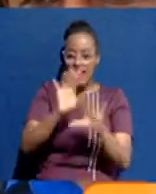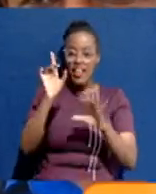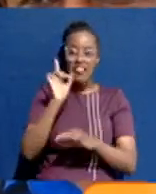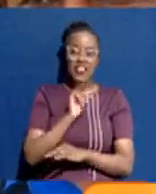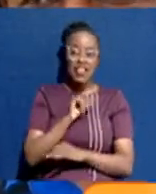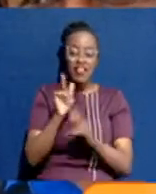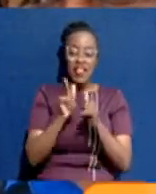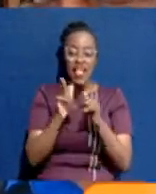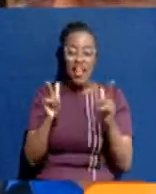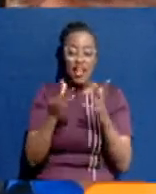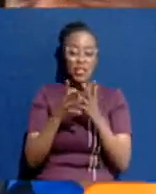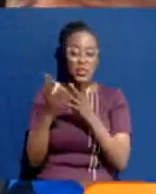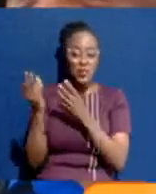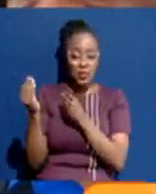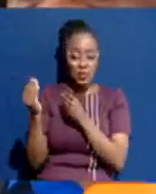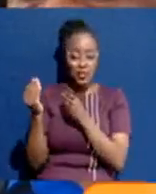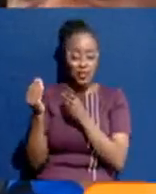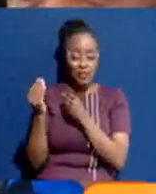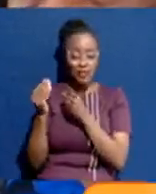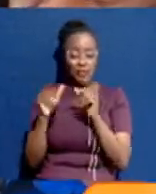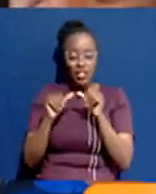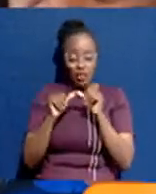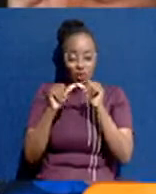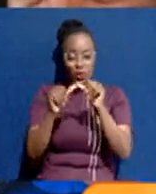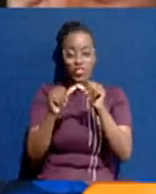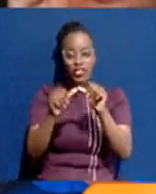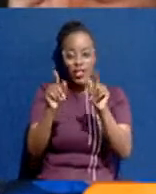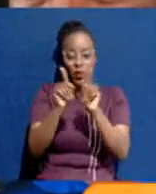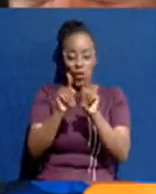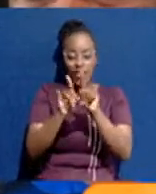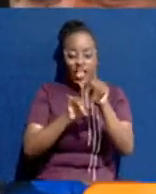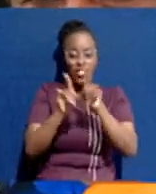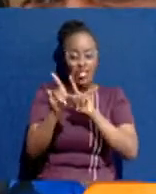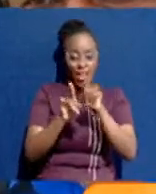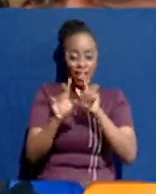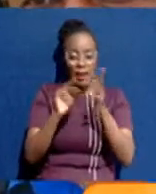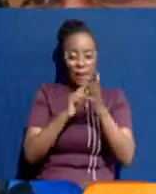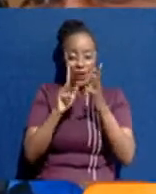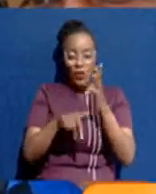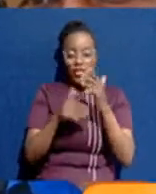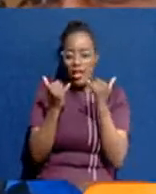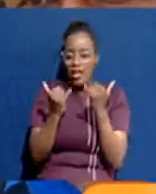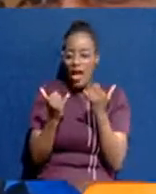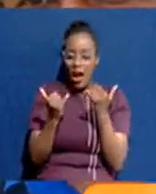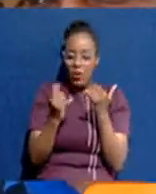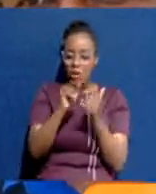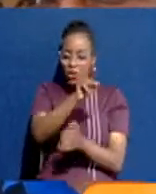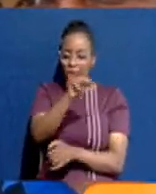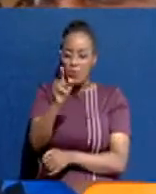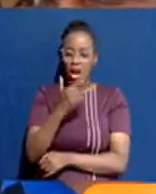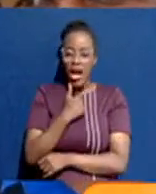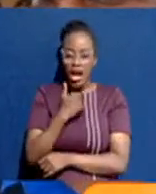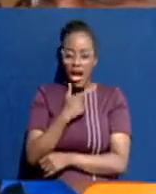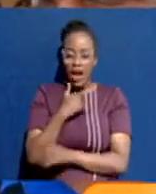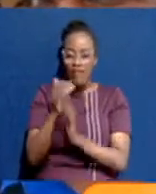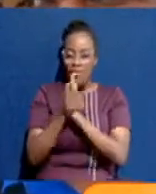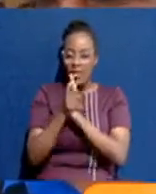they are allowed to go to proceed on with the journey. So nowadays, you don't have those